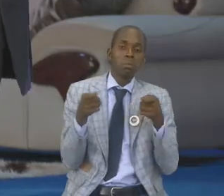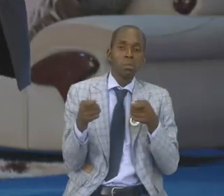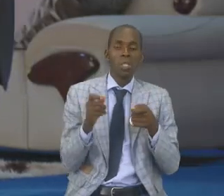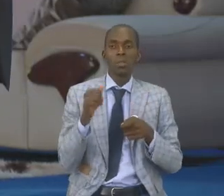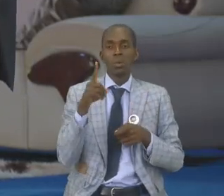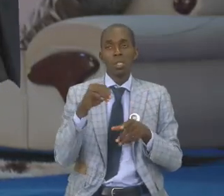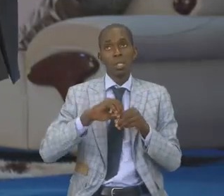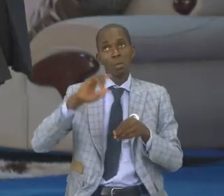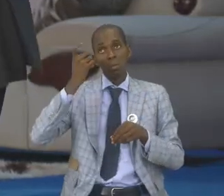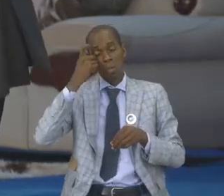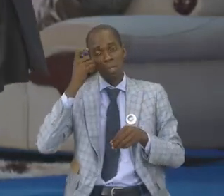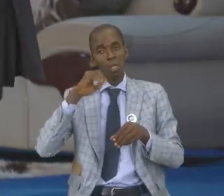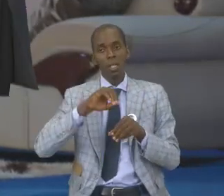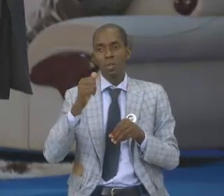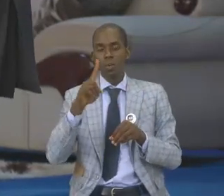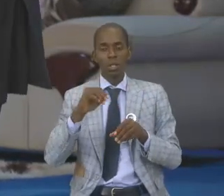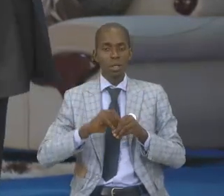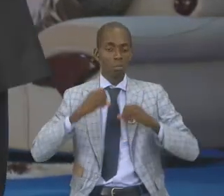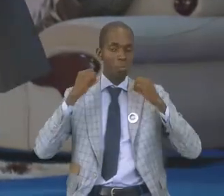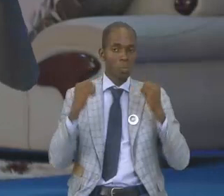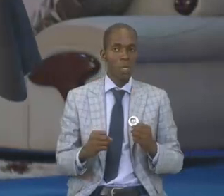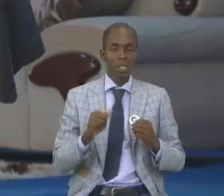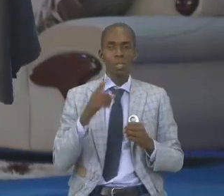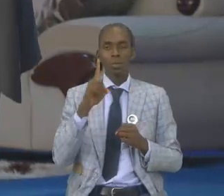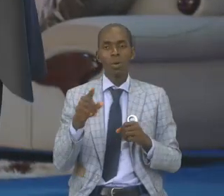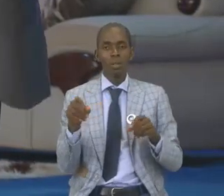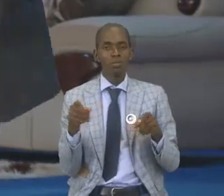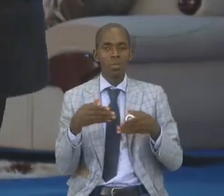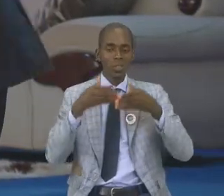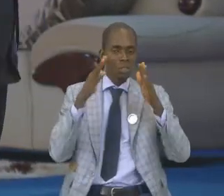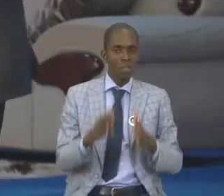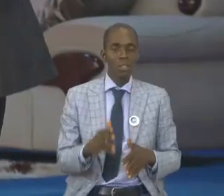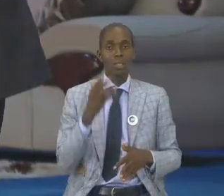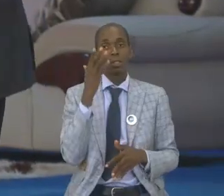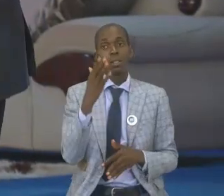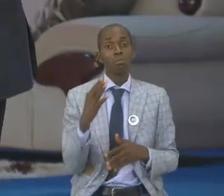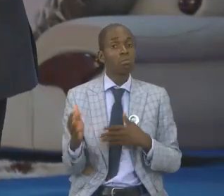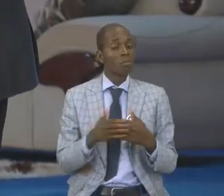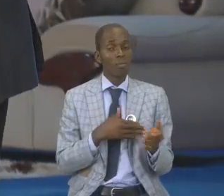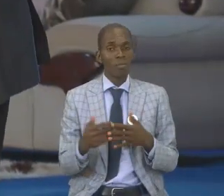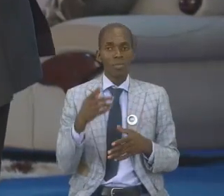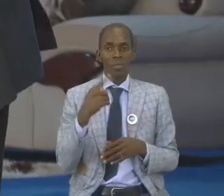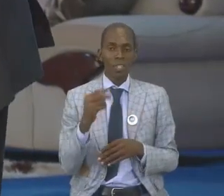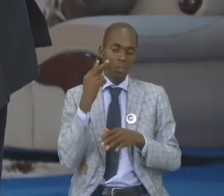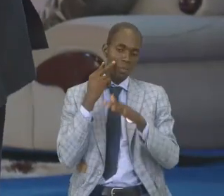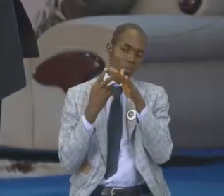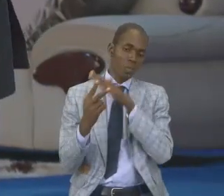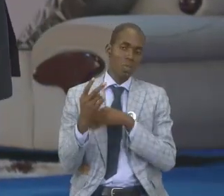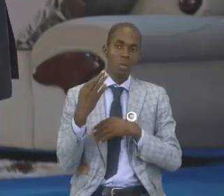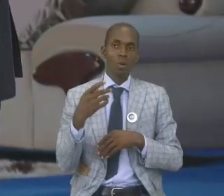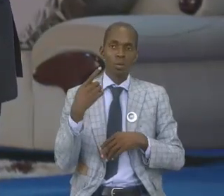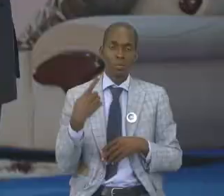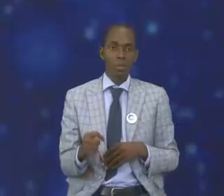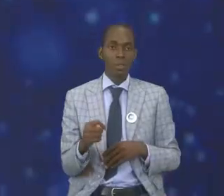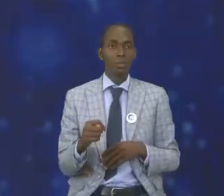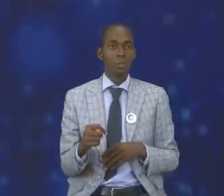there directing shows here on earth, all the same, the vision of the eternal will come